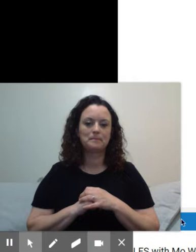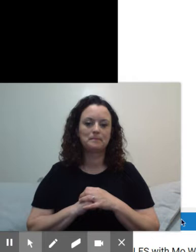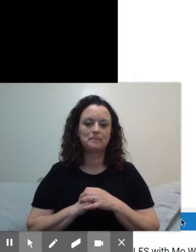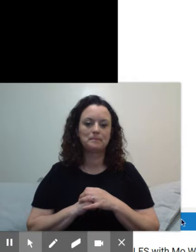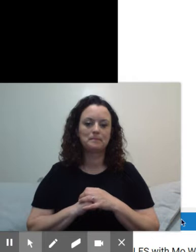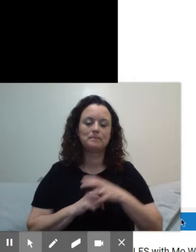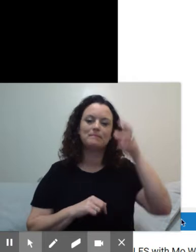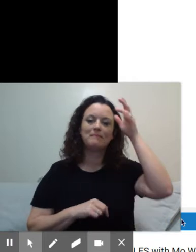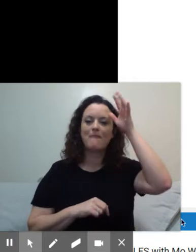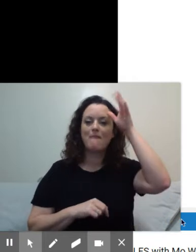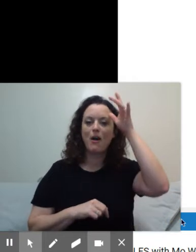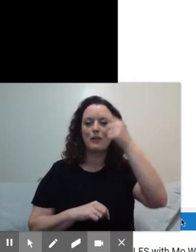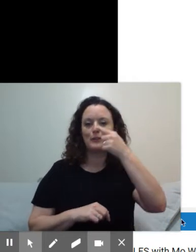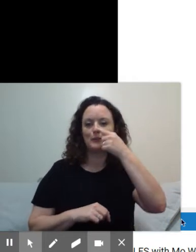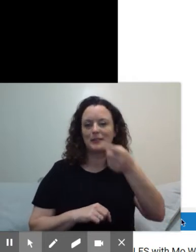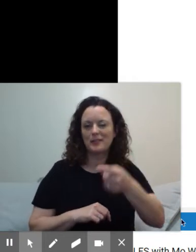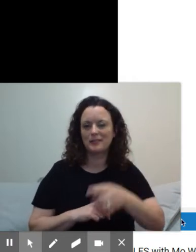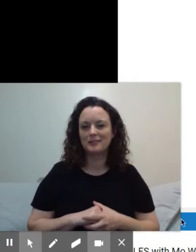My father's nose.